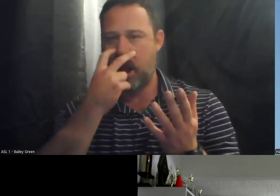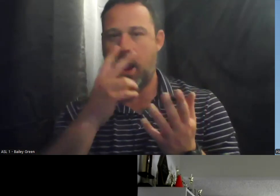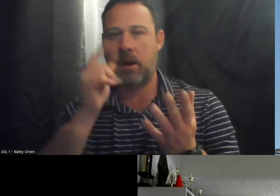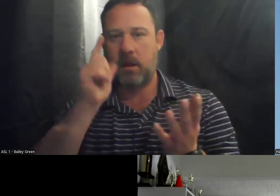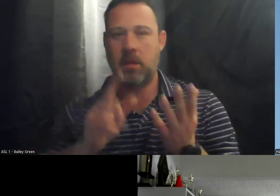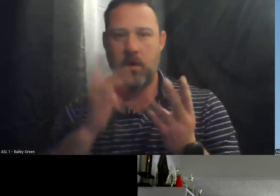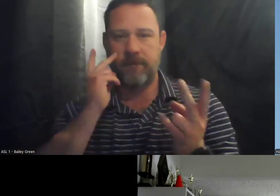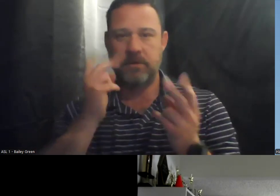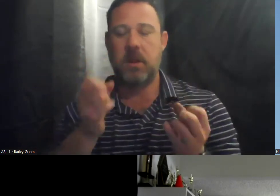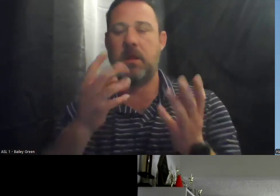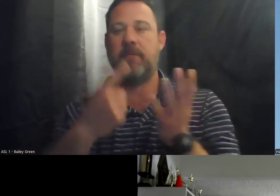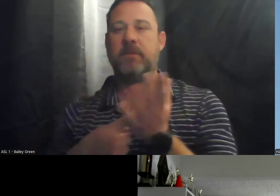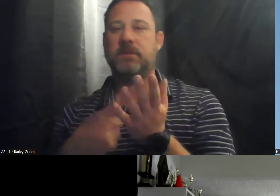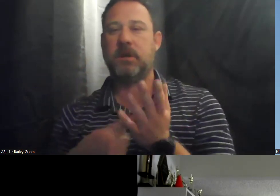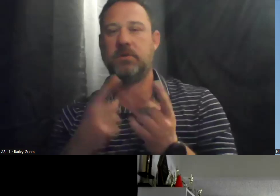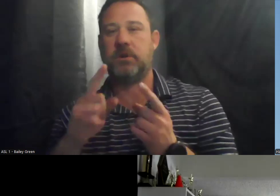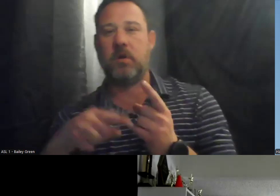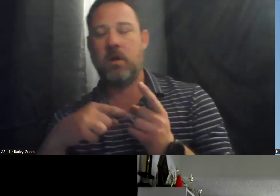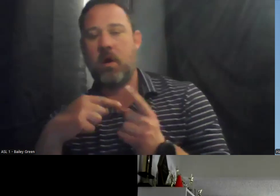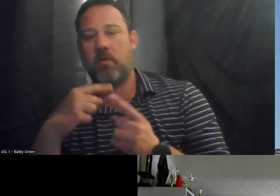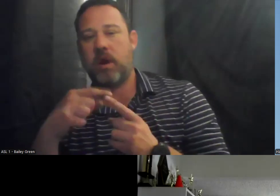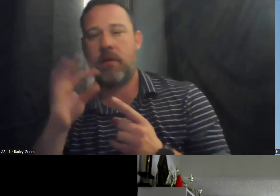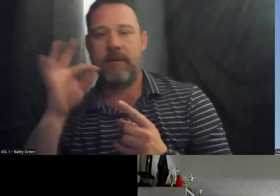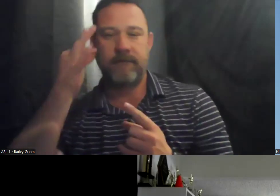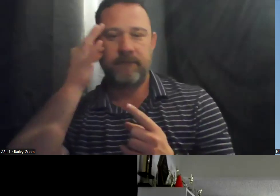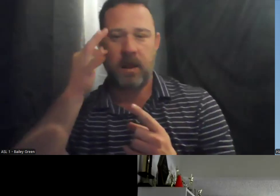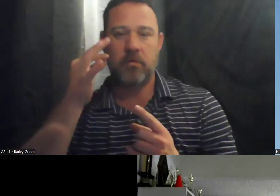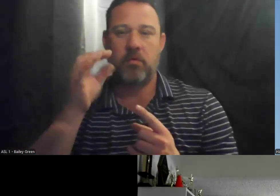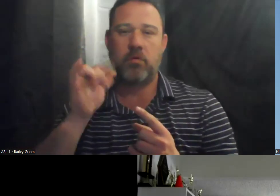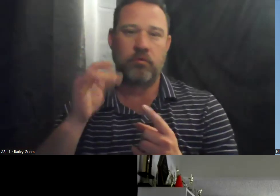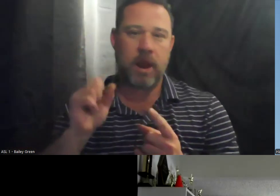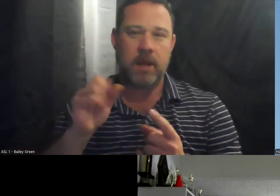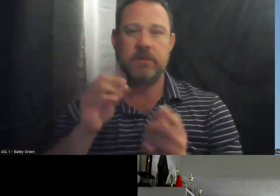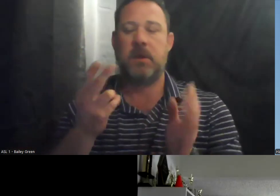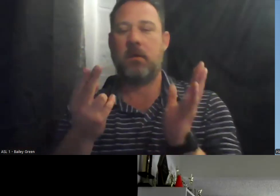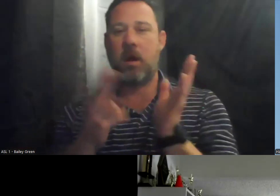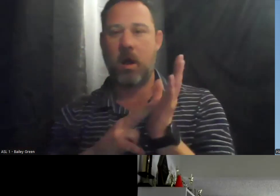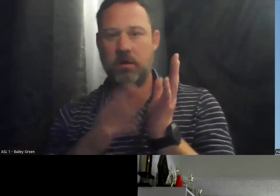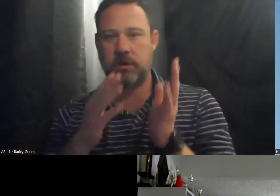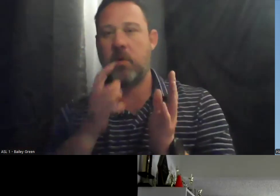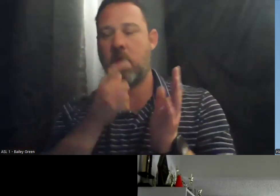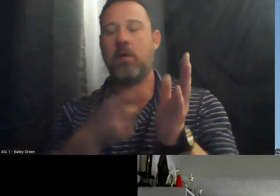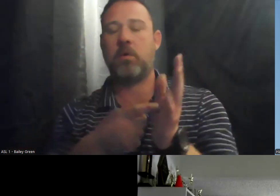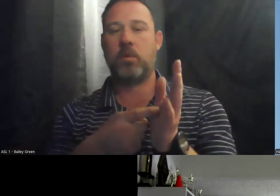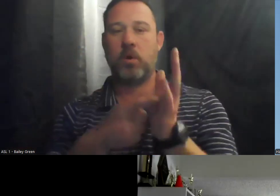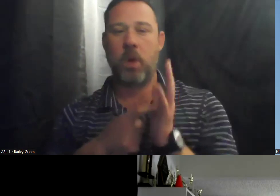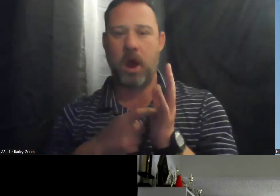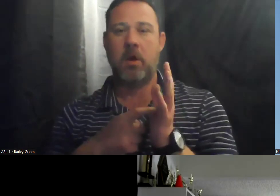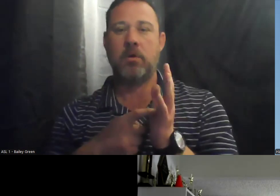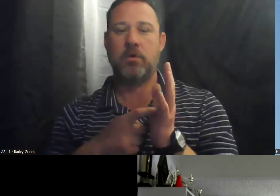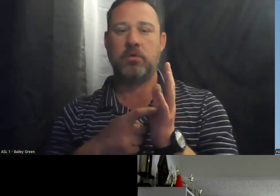vision, a lot of the discussion has been around federal grantees and contractors who are being required to